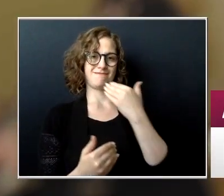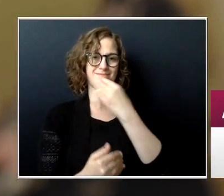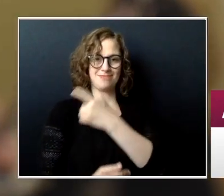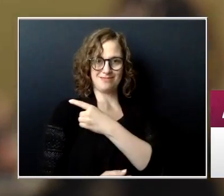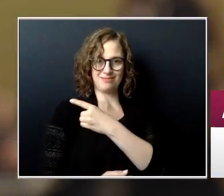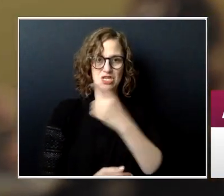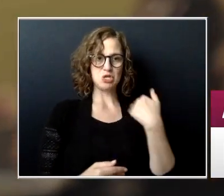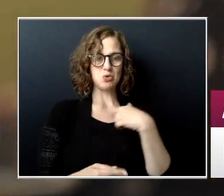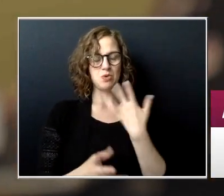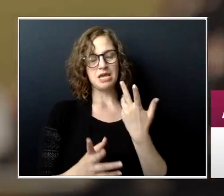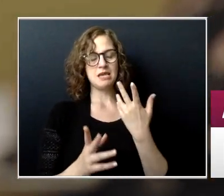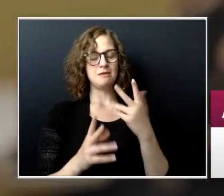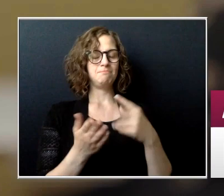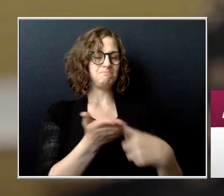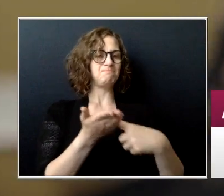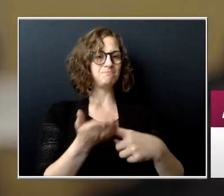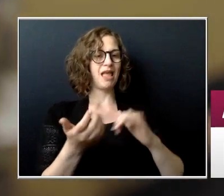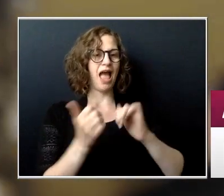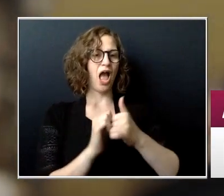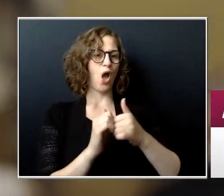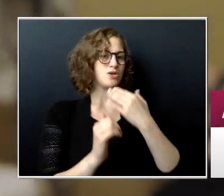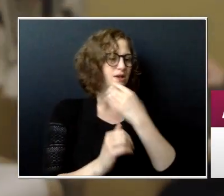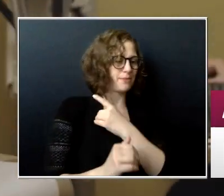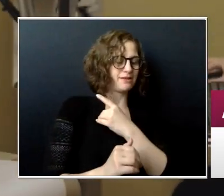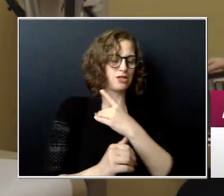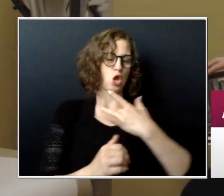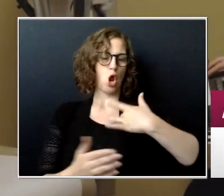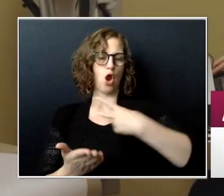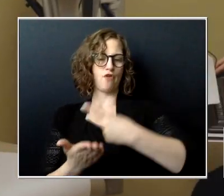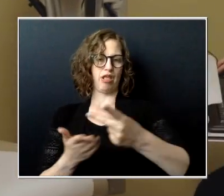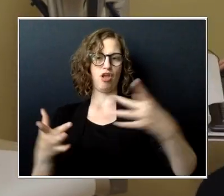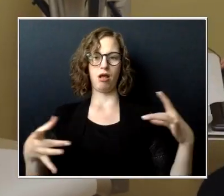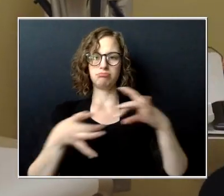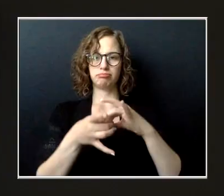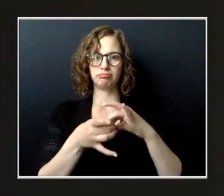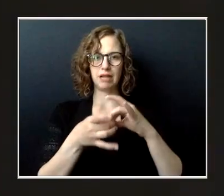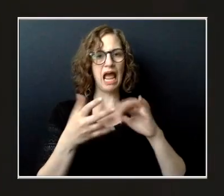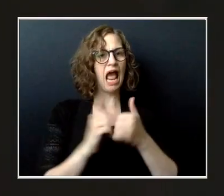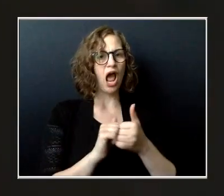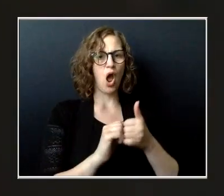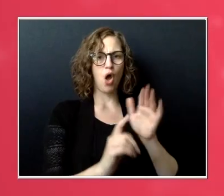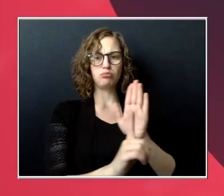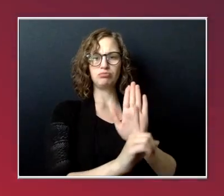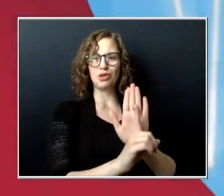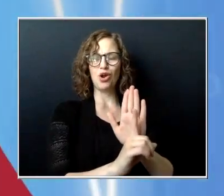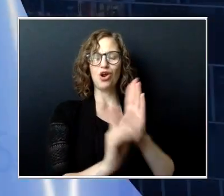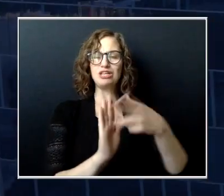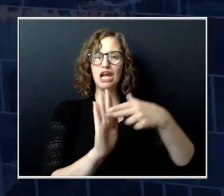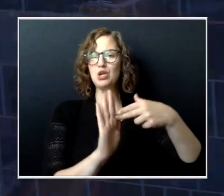failure and how this woman's diabetes diagnosis shaped her medical career.